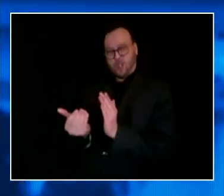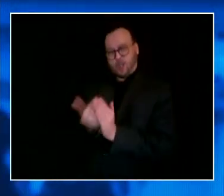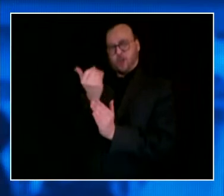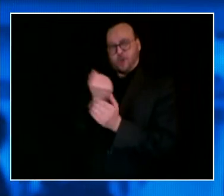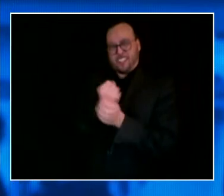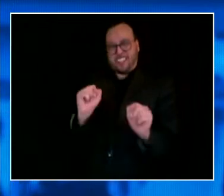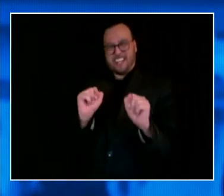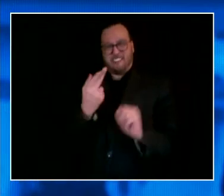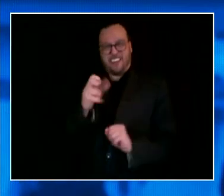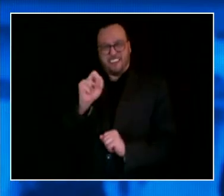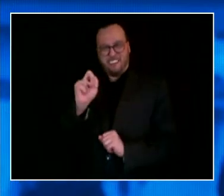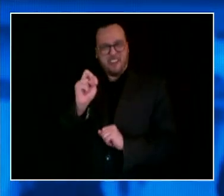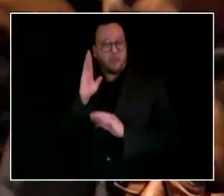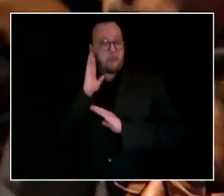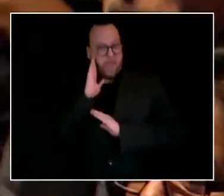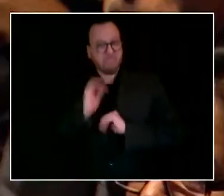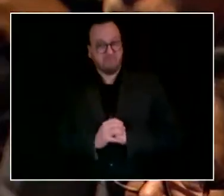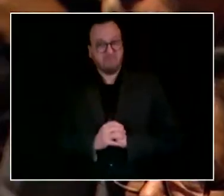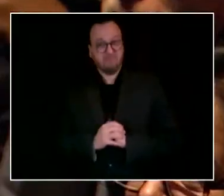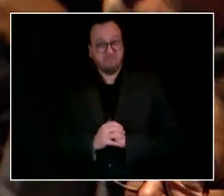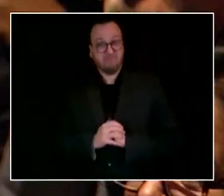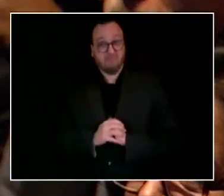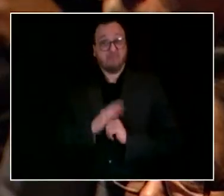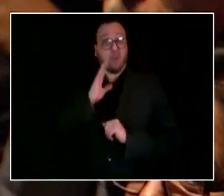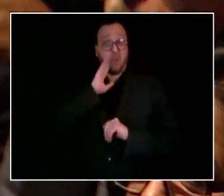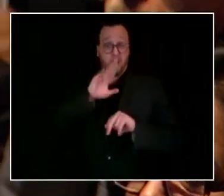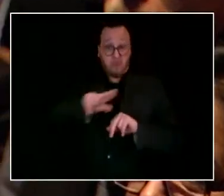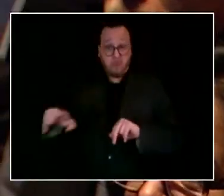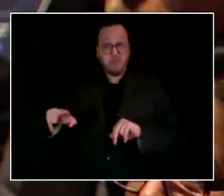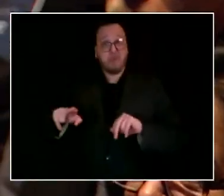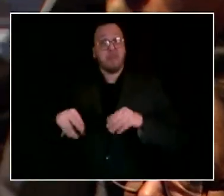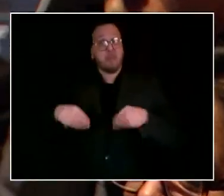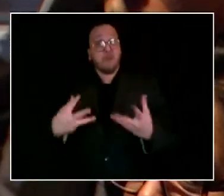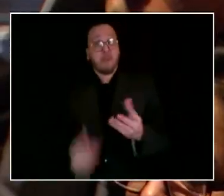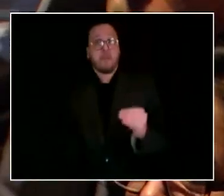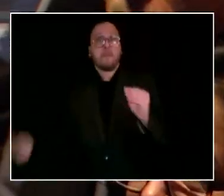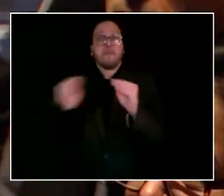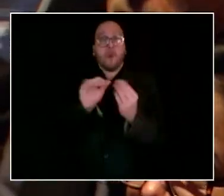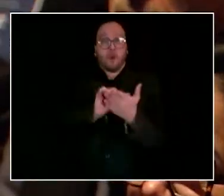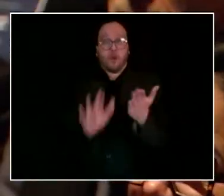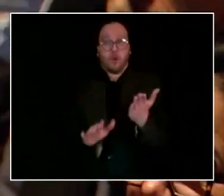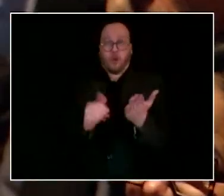haven beds and get more New Yorkers the help they deserve.